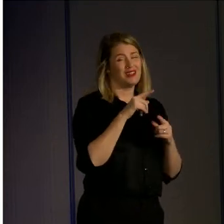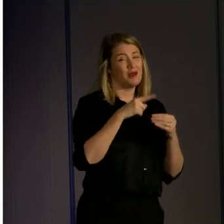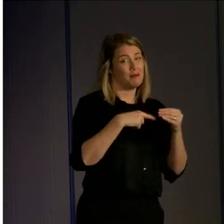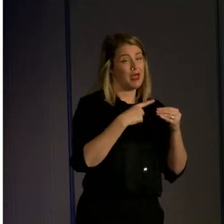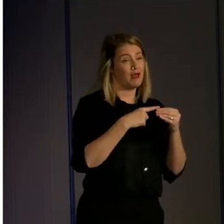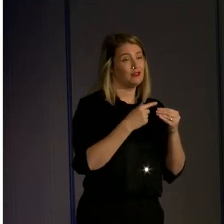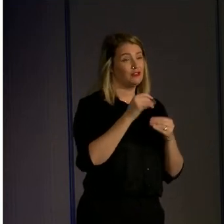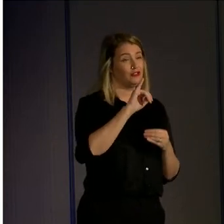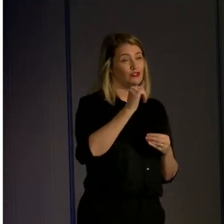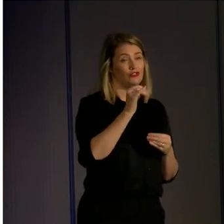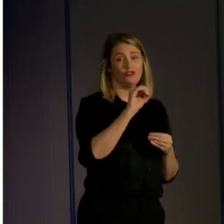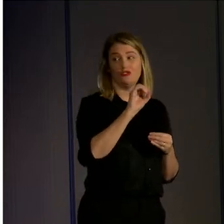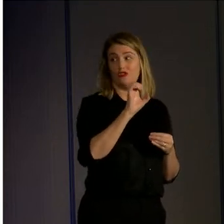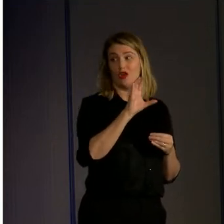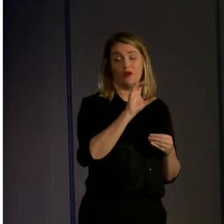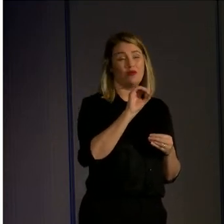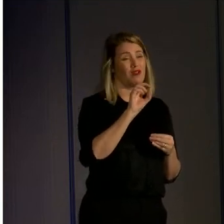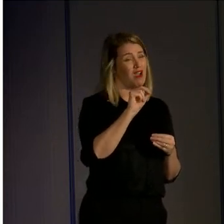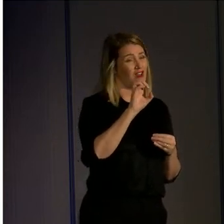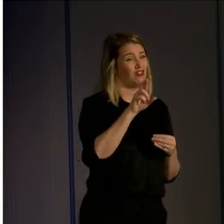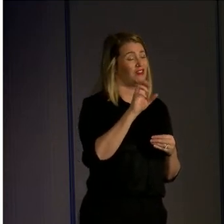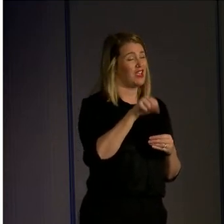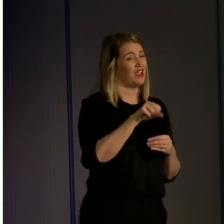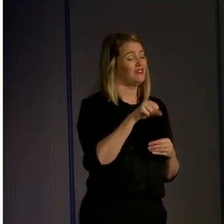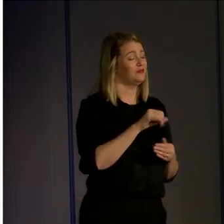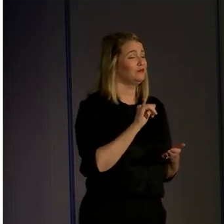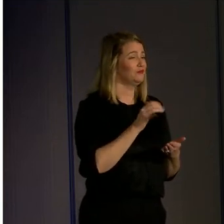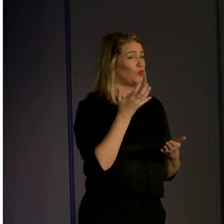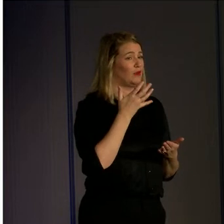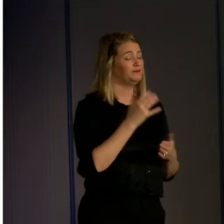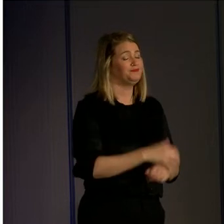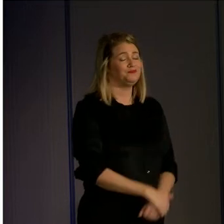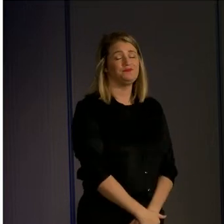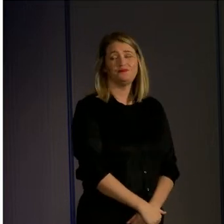O'Connor, that was something.